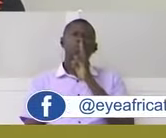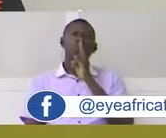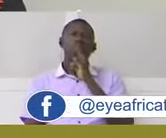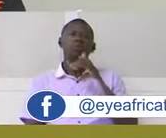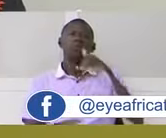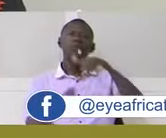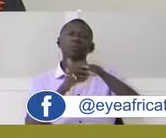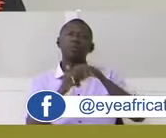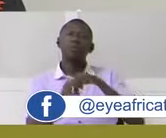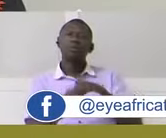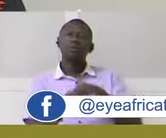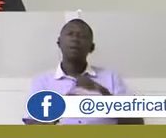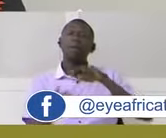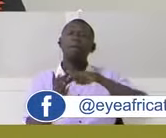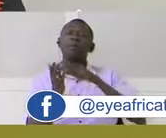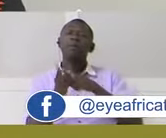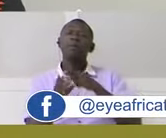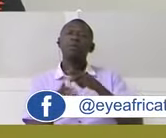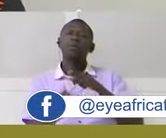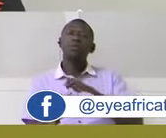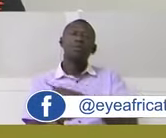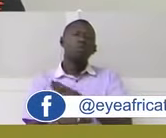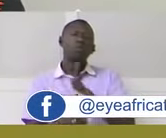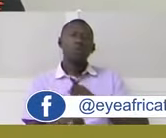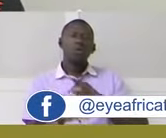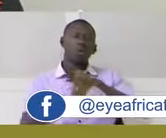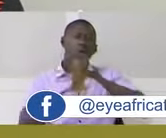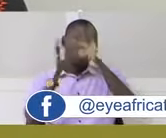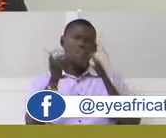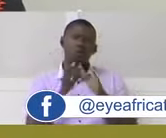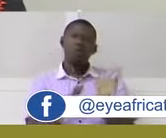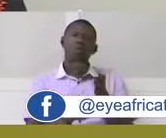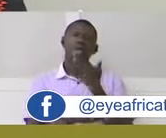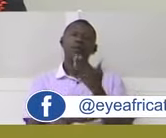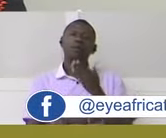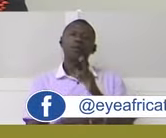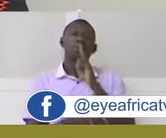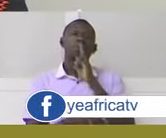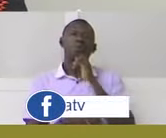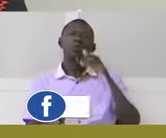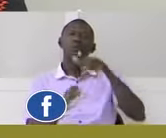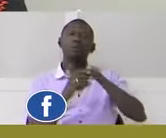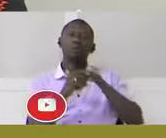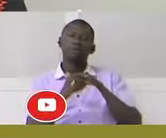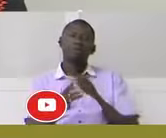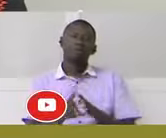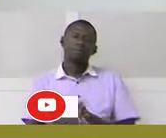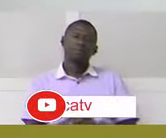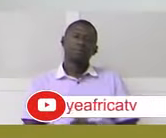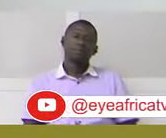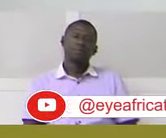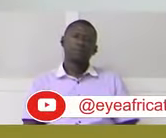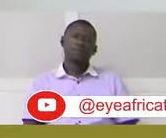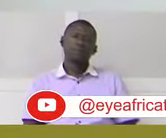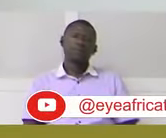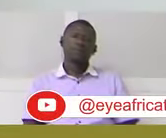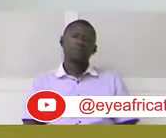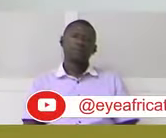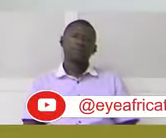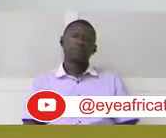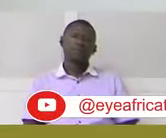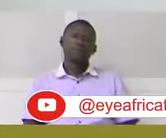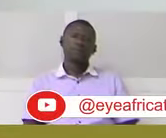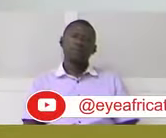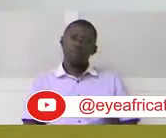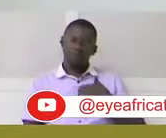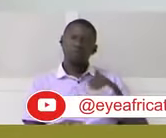went. Iko mbele tata. Ita ninjuma. She was with us, so almost every one of us went.